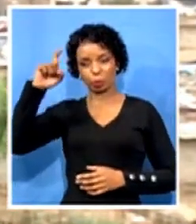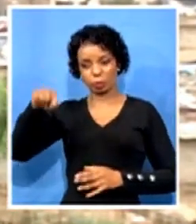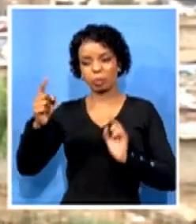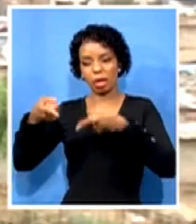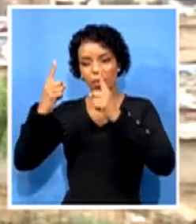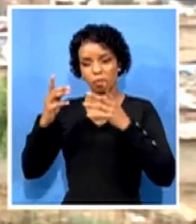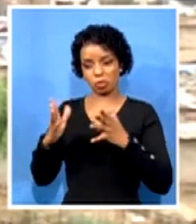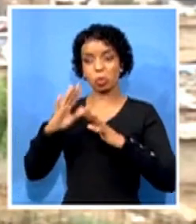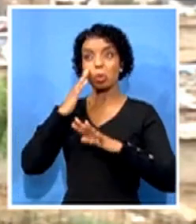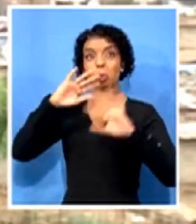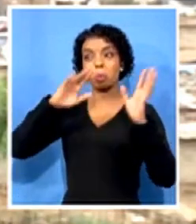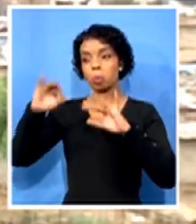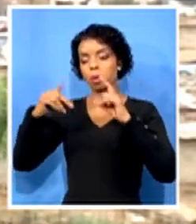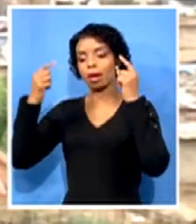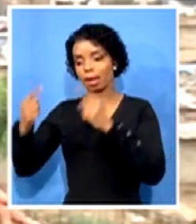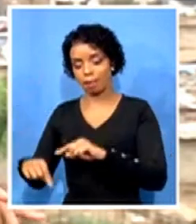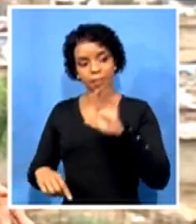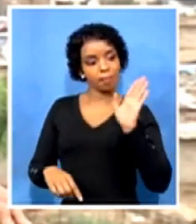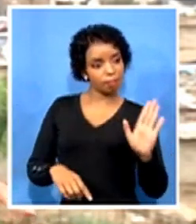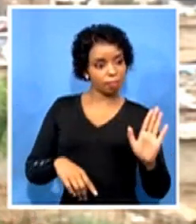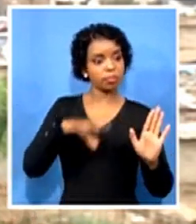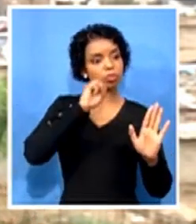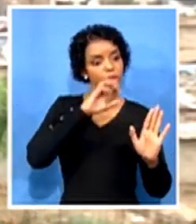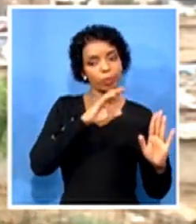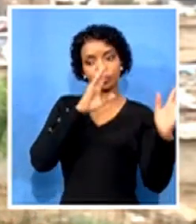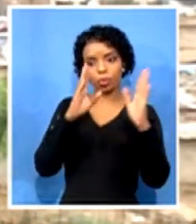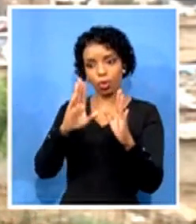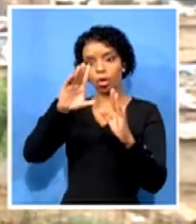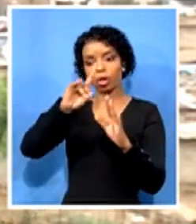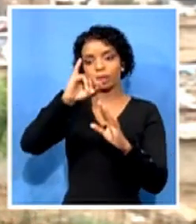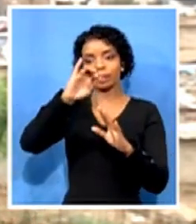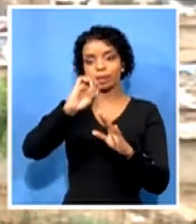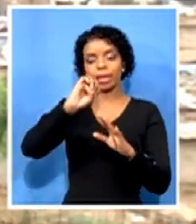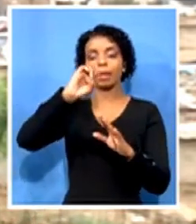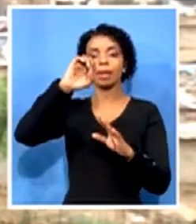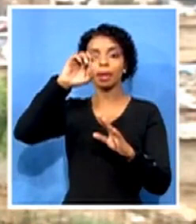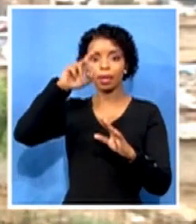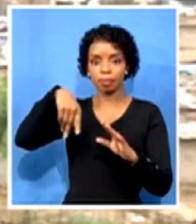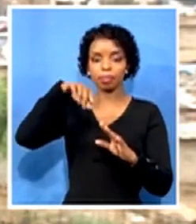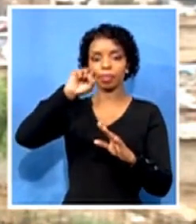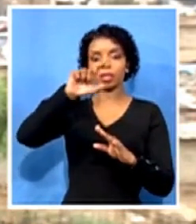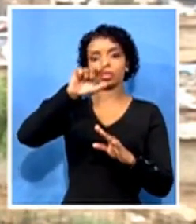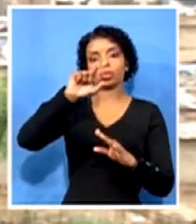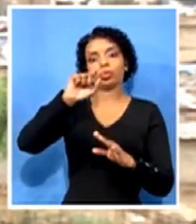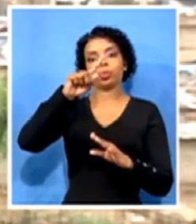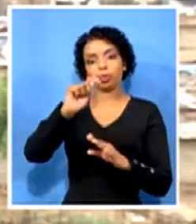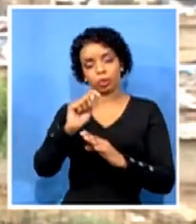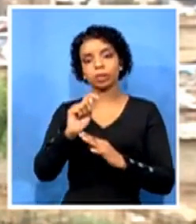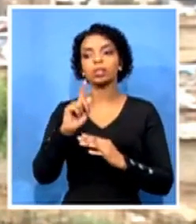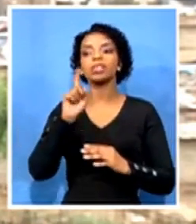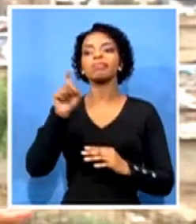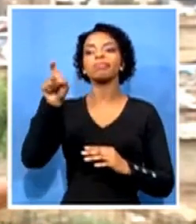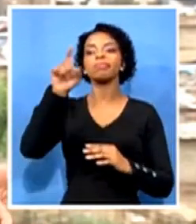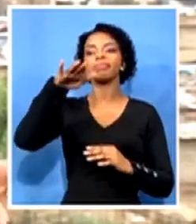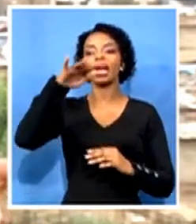other areas that are along floodlines. And her advice to people is to be extremely vigilant, especially the people